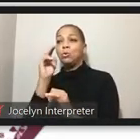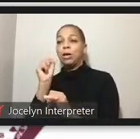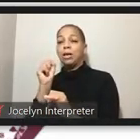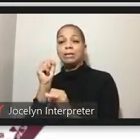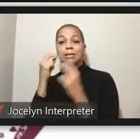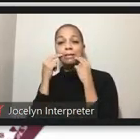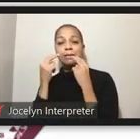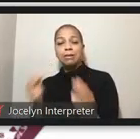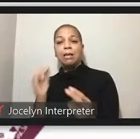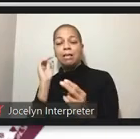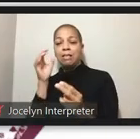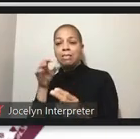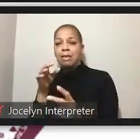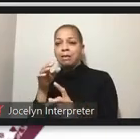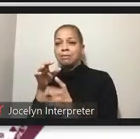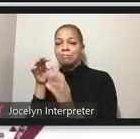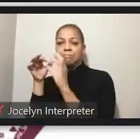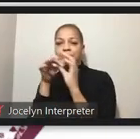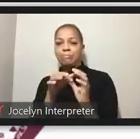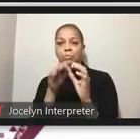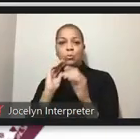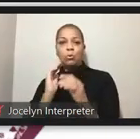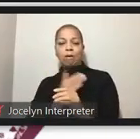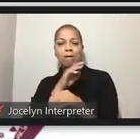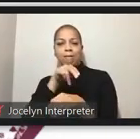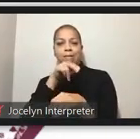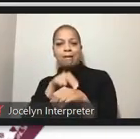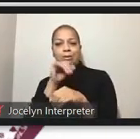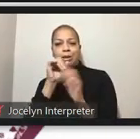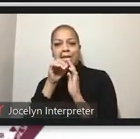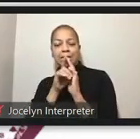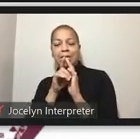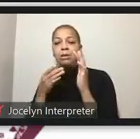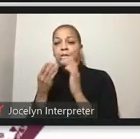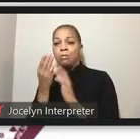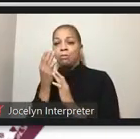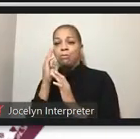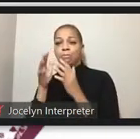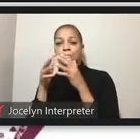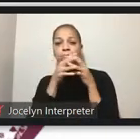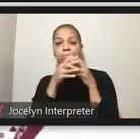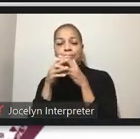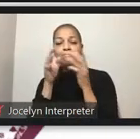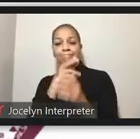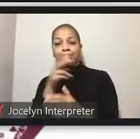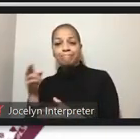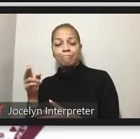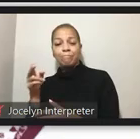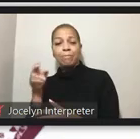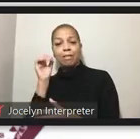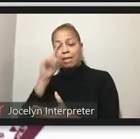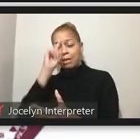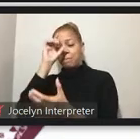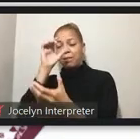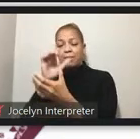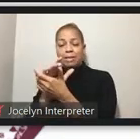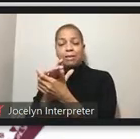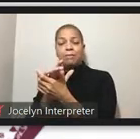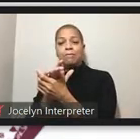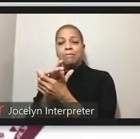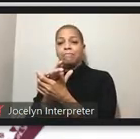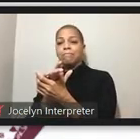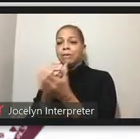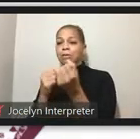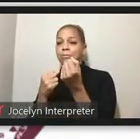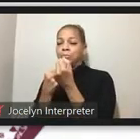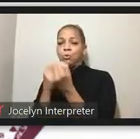the national identity throughout much of American history. This belief affirms the US as a